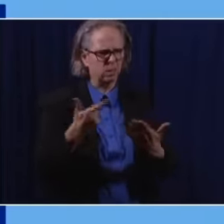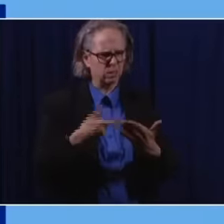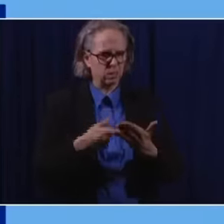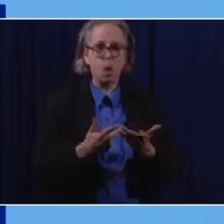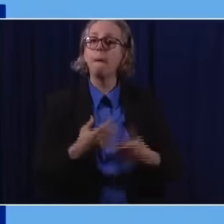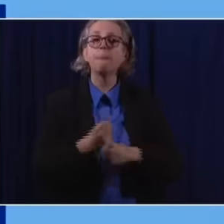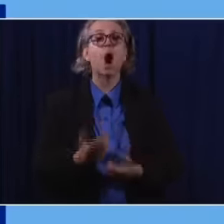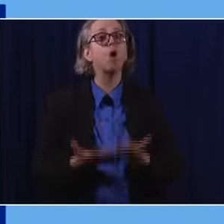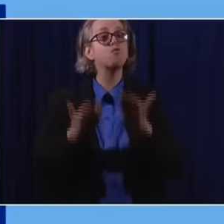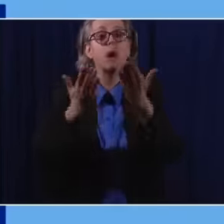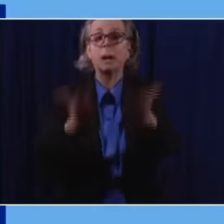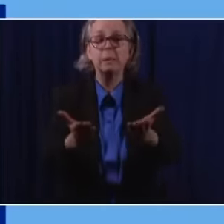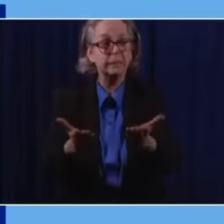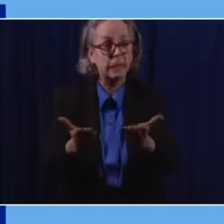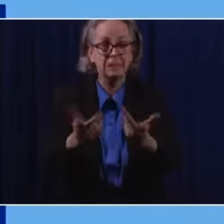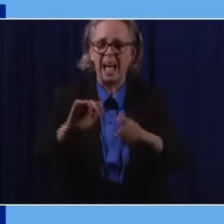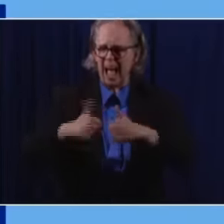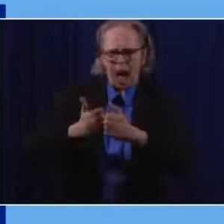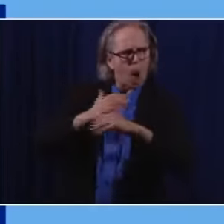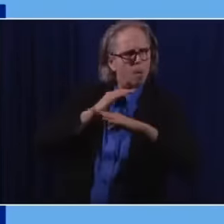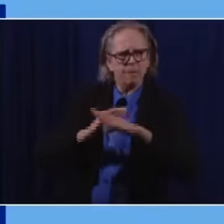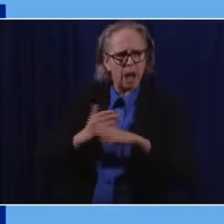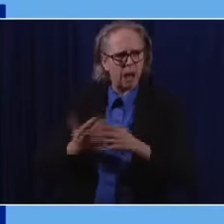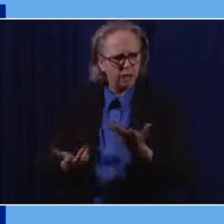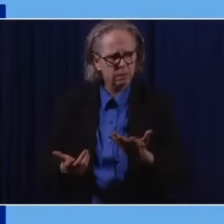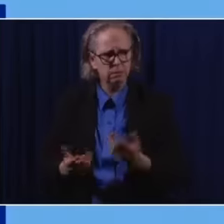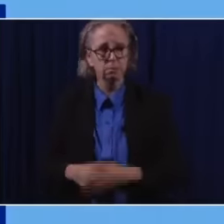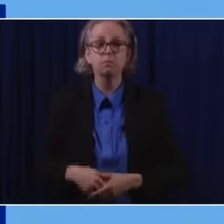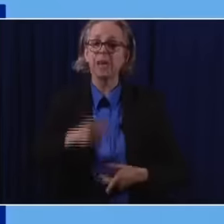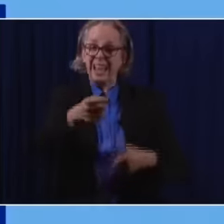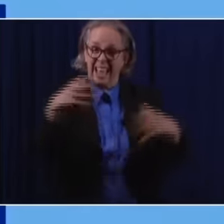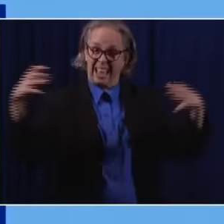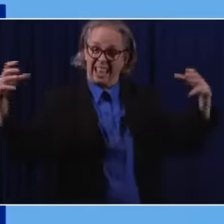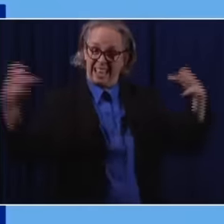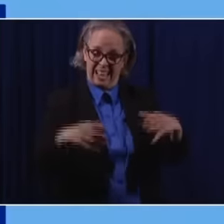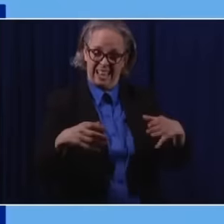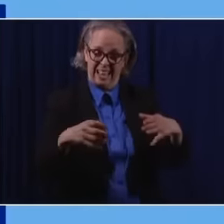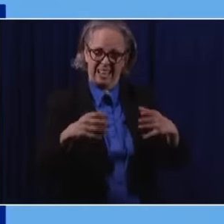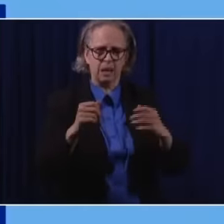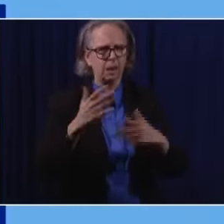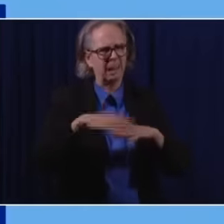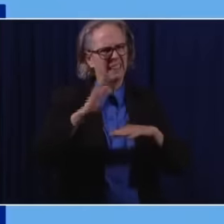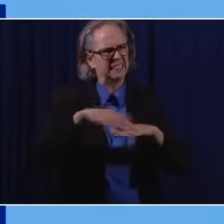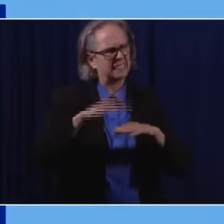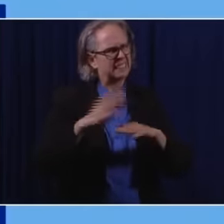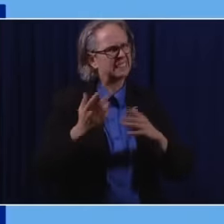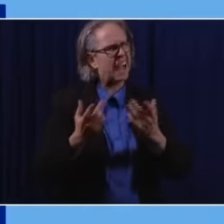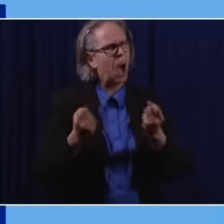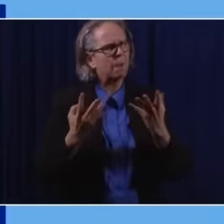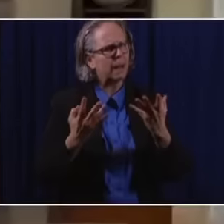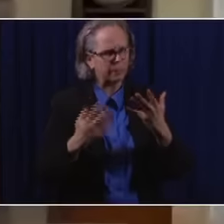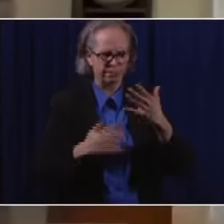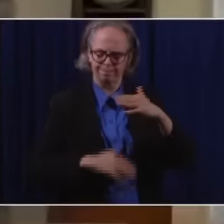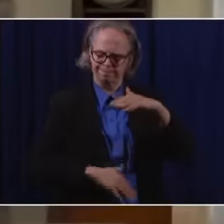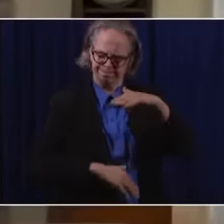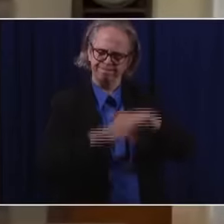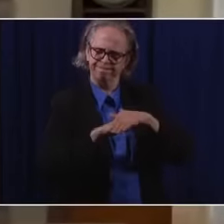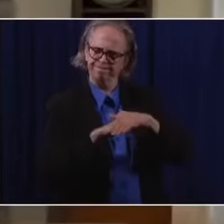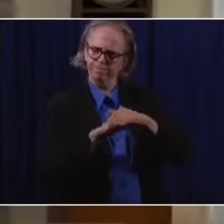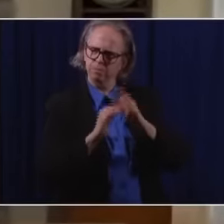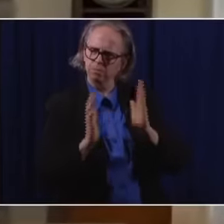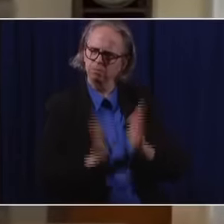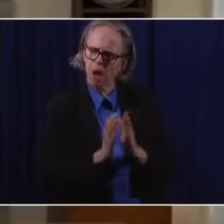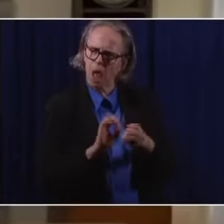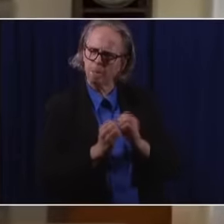the virus can rapidly spread and reach those most at risk of complications. It's the same thing that I hear when I talk